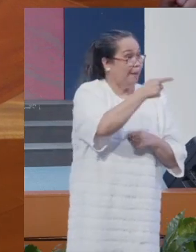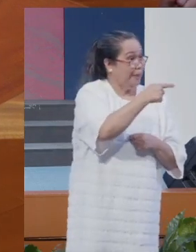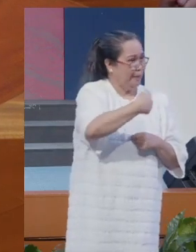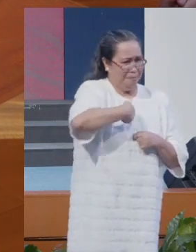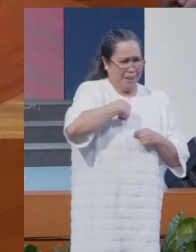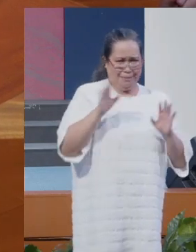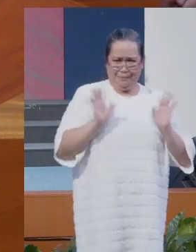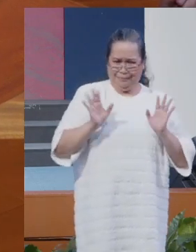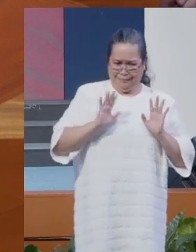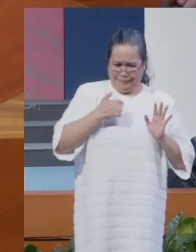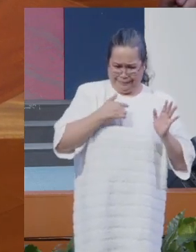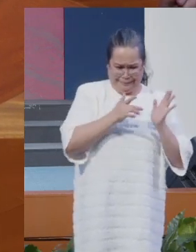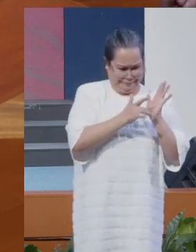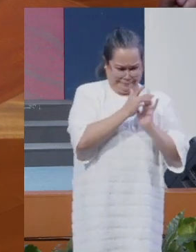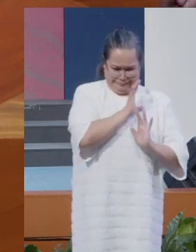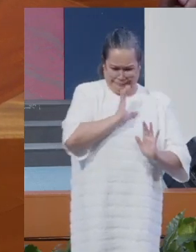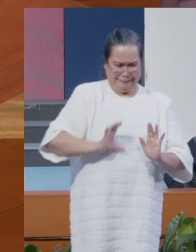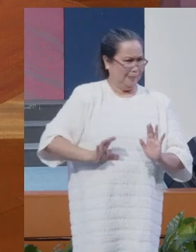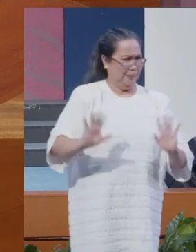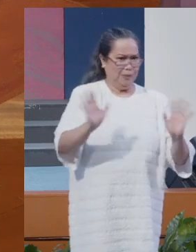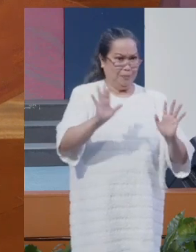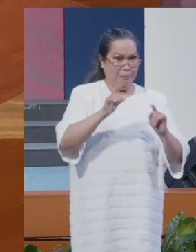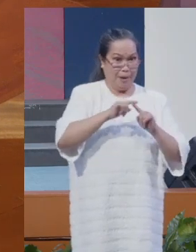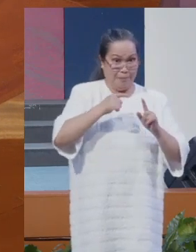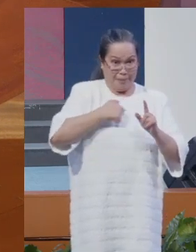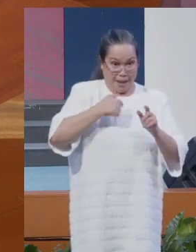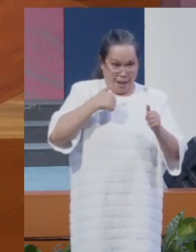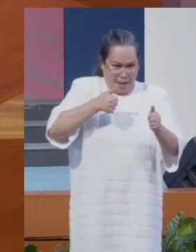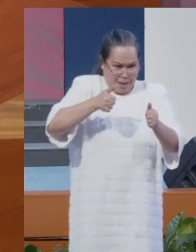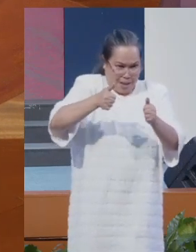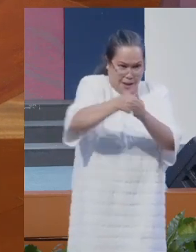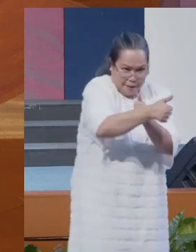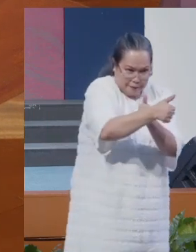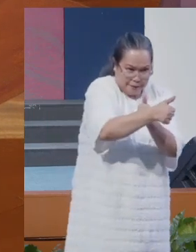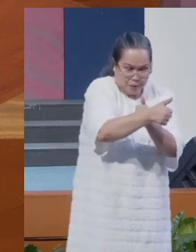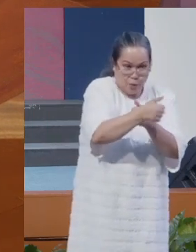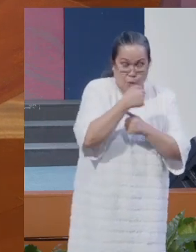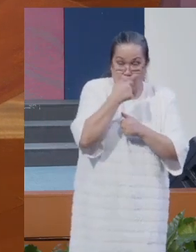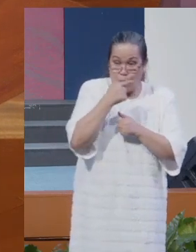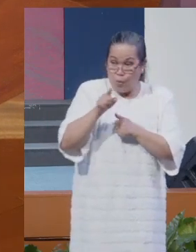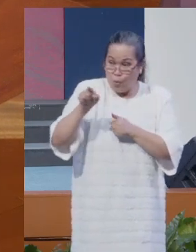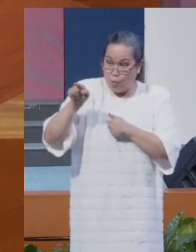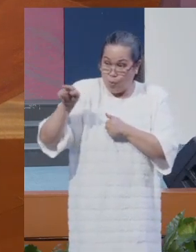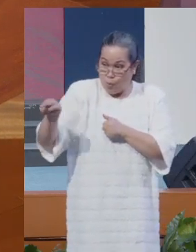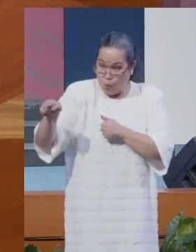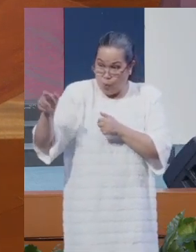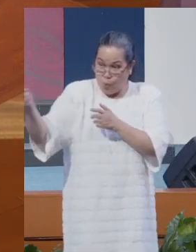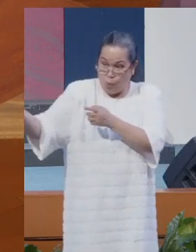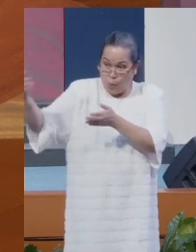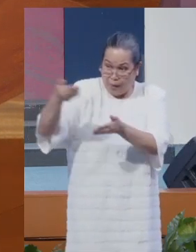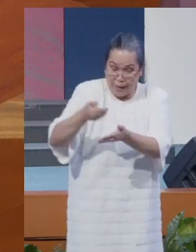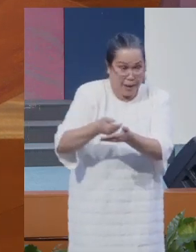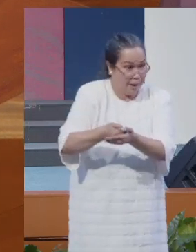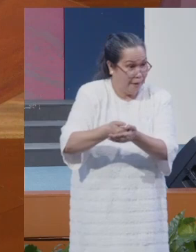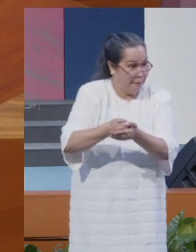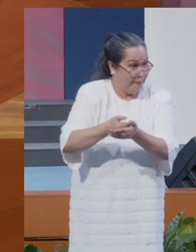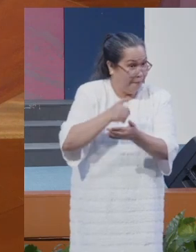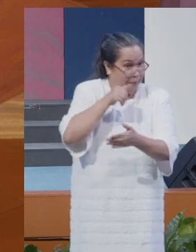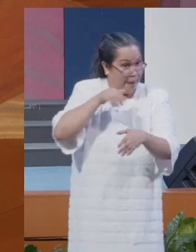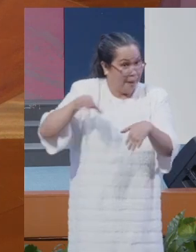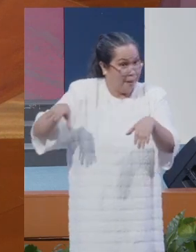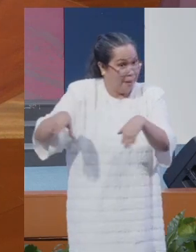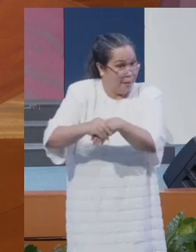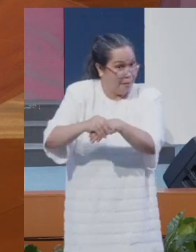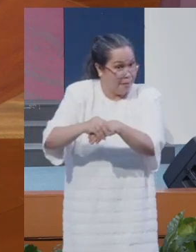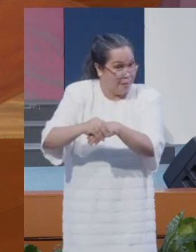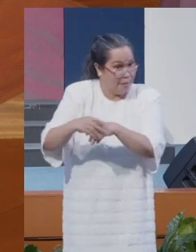But I have been sent before him. The one who has the bride is the bridegroom. So yung Mesiyas ay